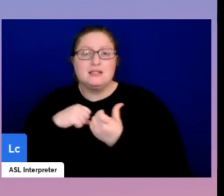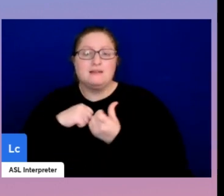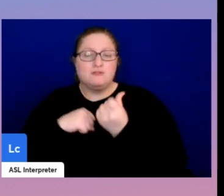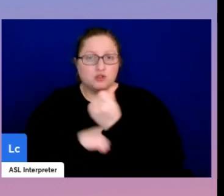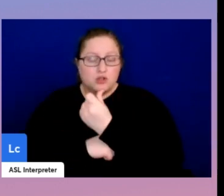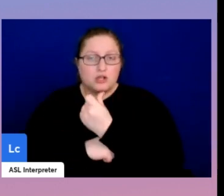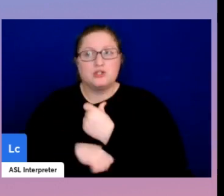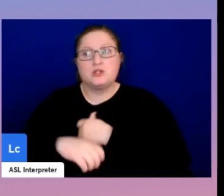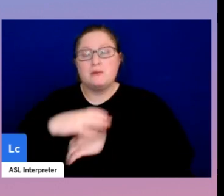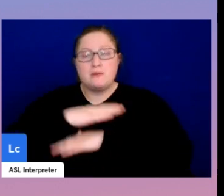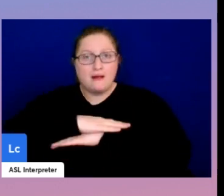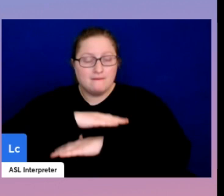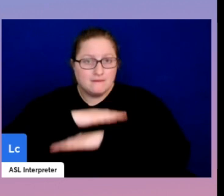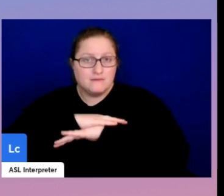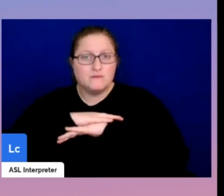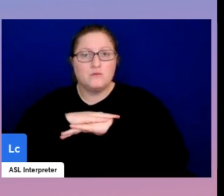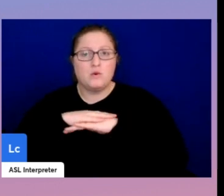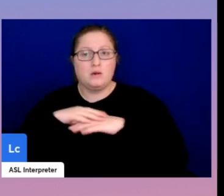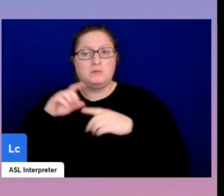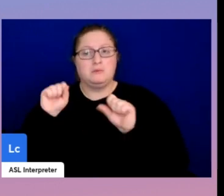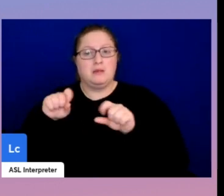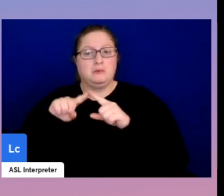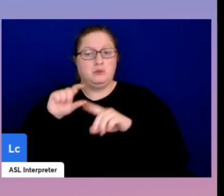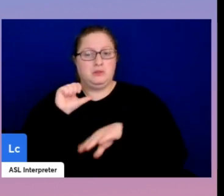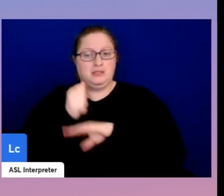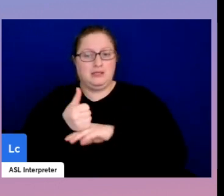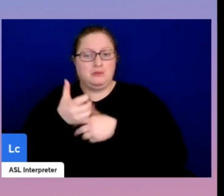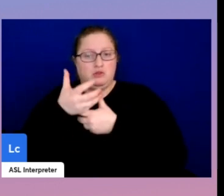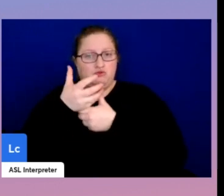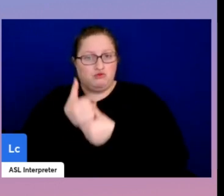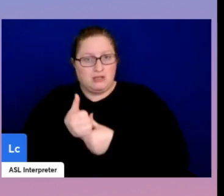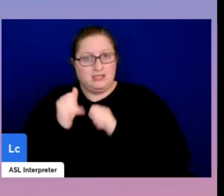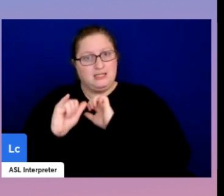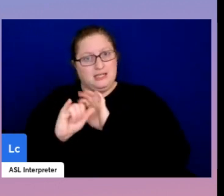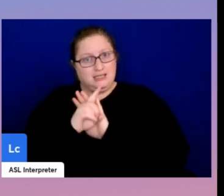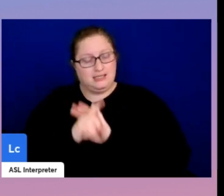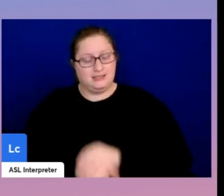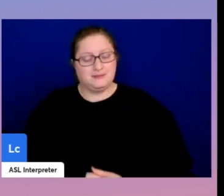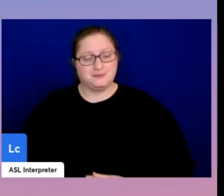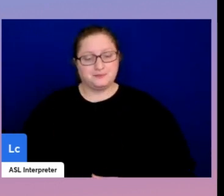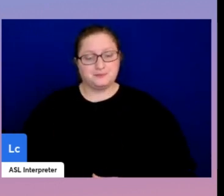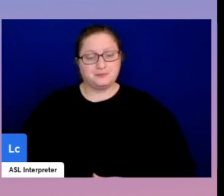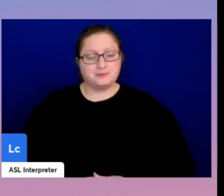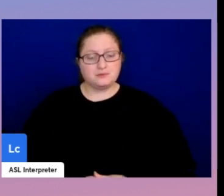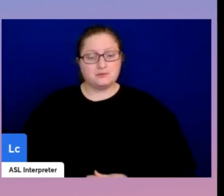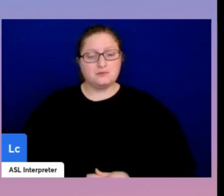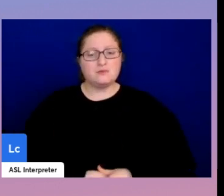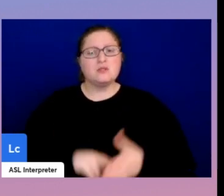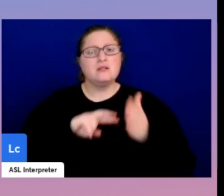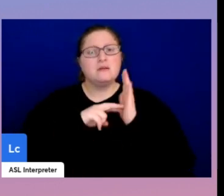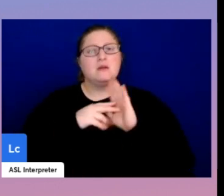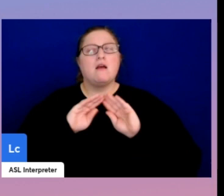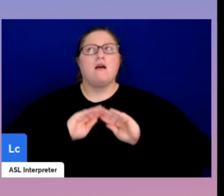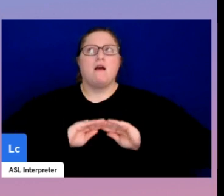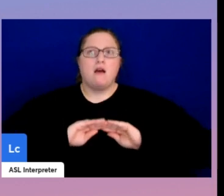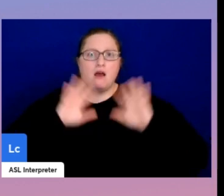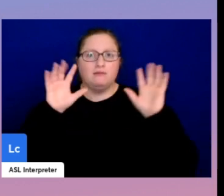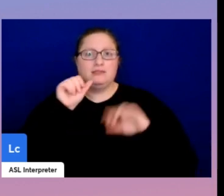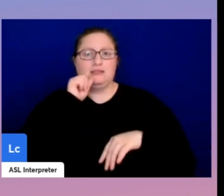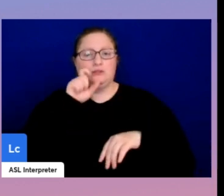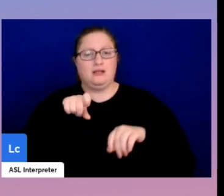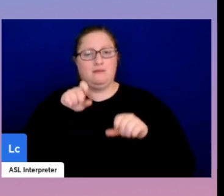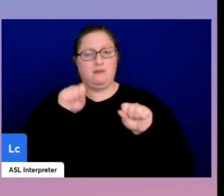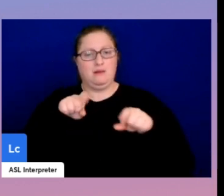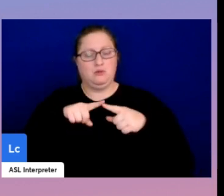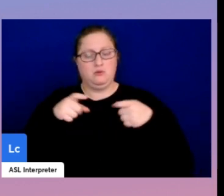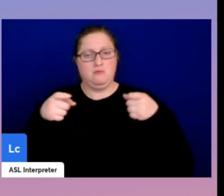the platforms to establish trusted identities. So it becomes obvious that these secrets must be managed